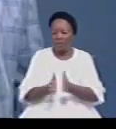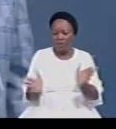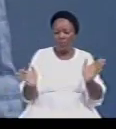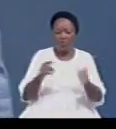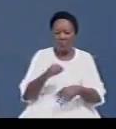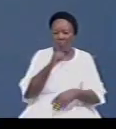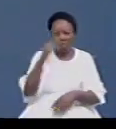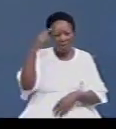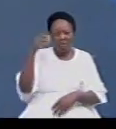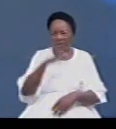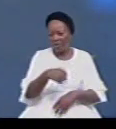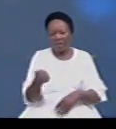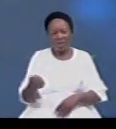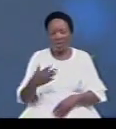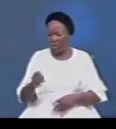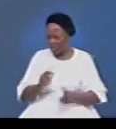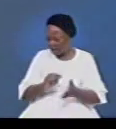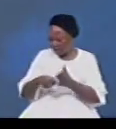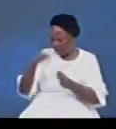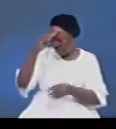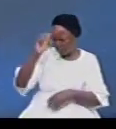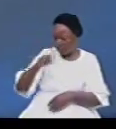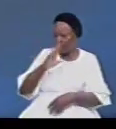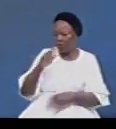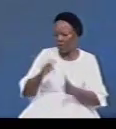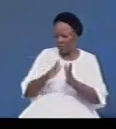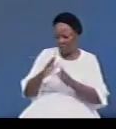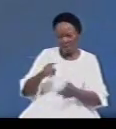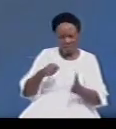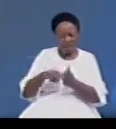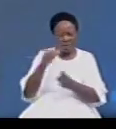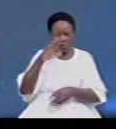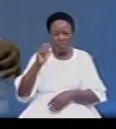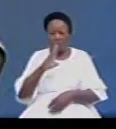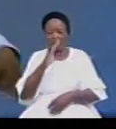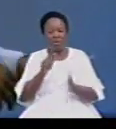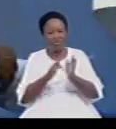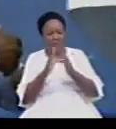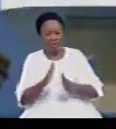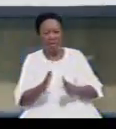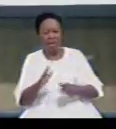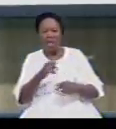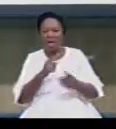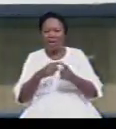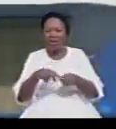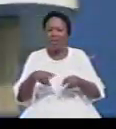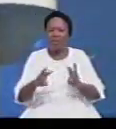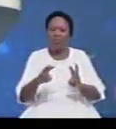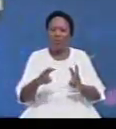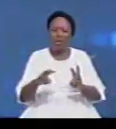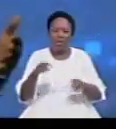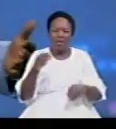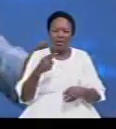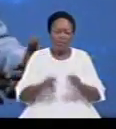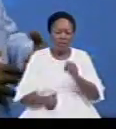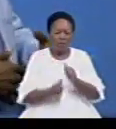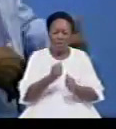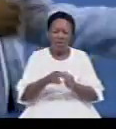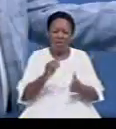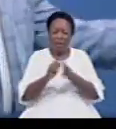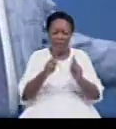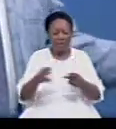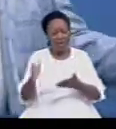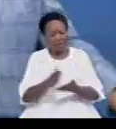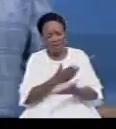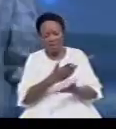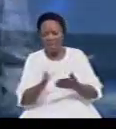man must be a Christian. This woman must be a Christian. And the way she sings, you know, when